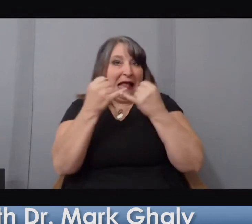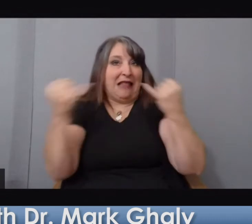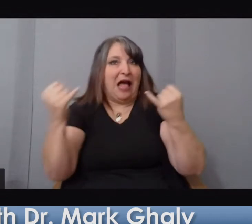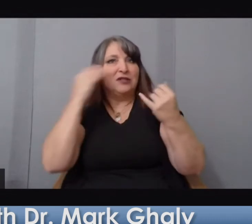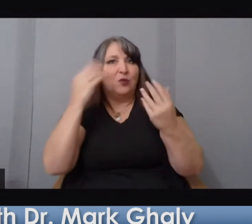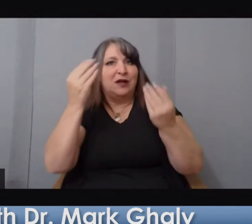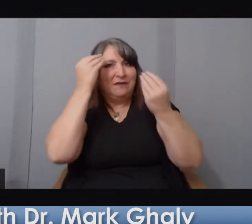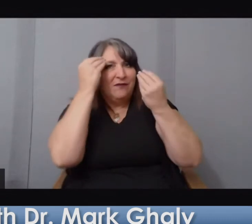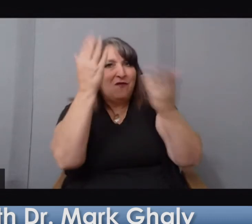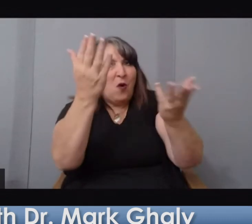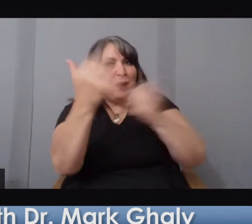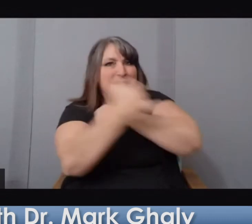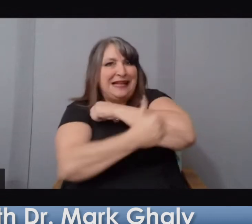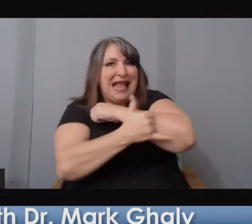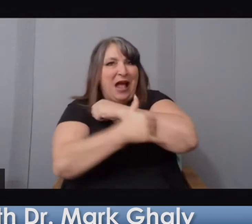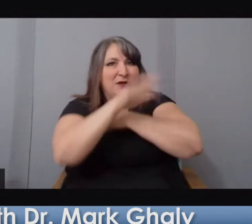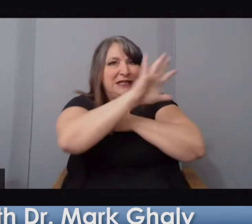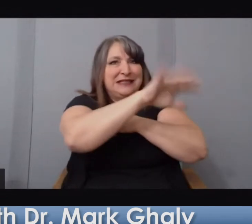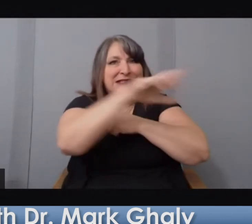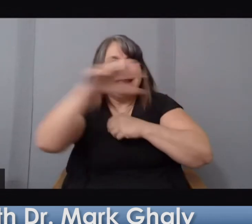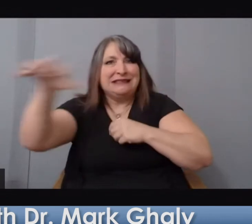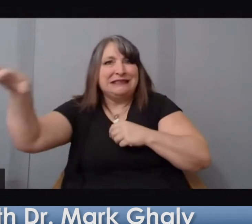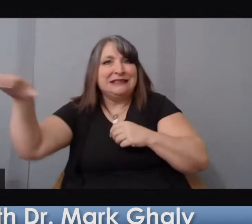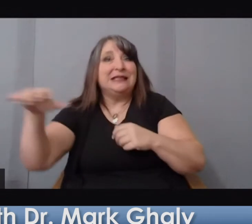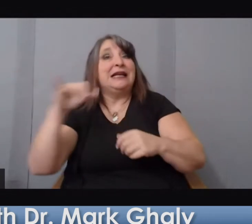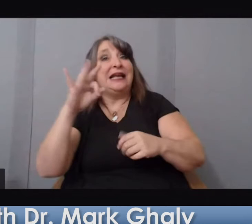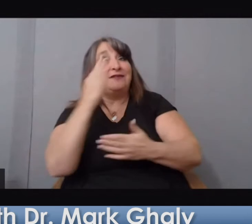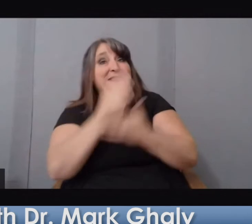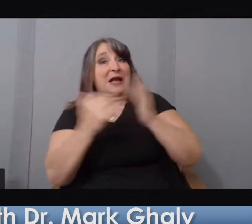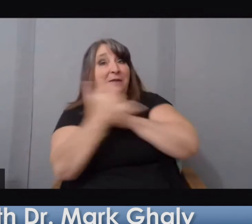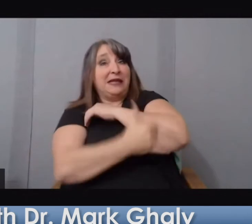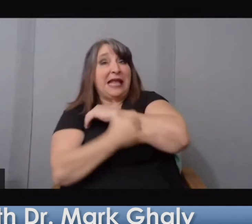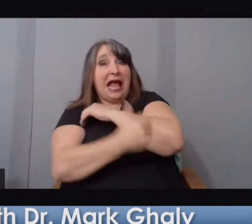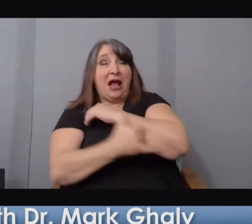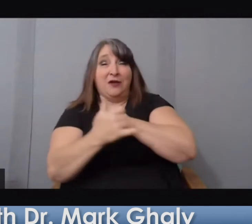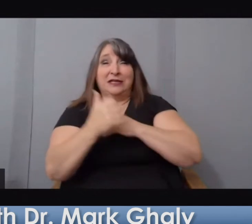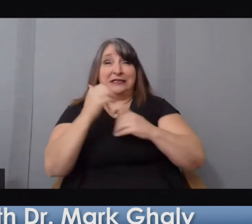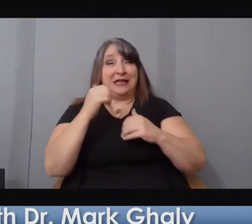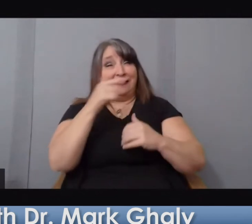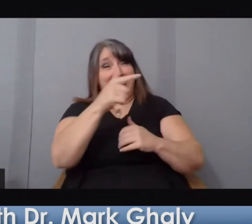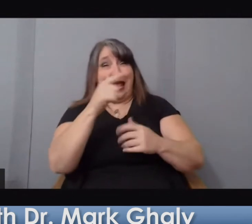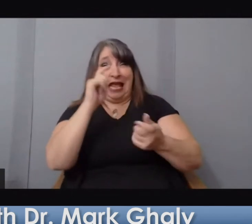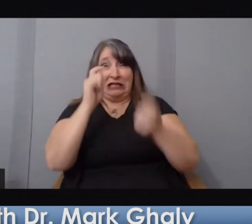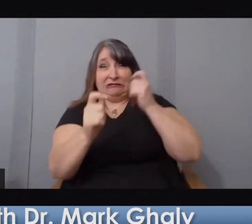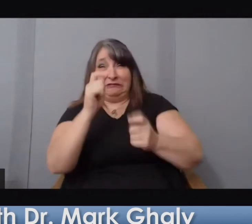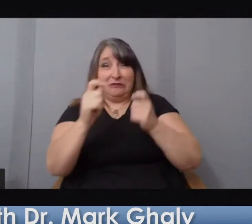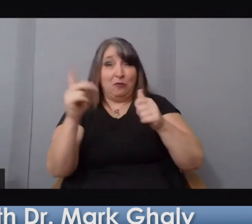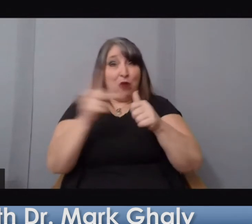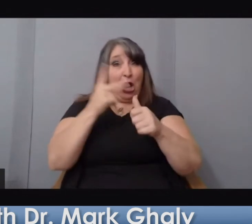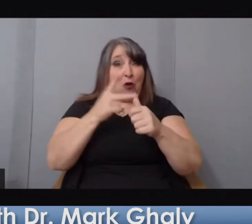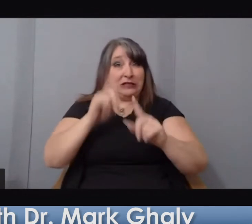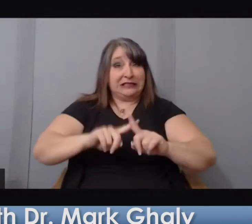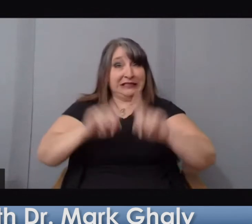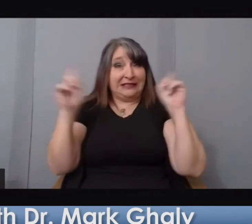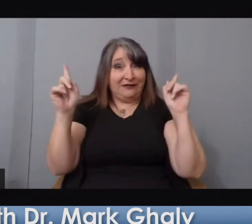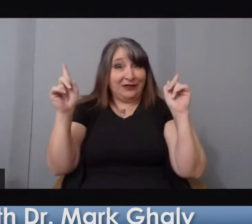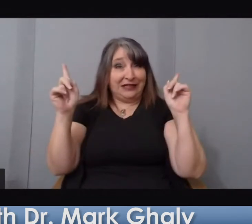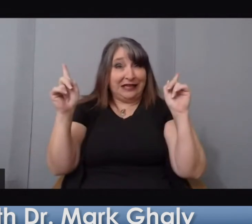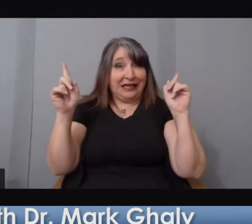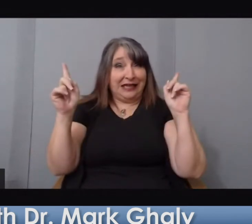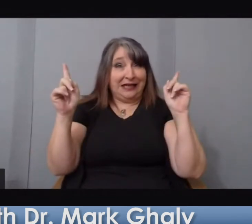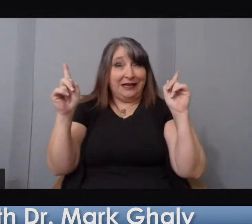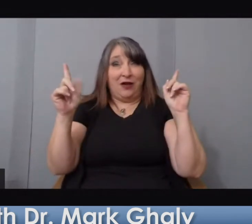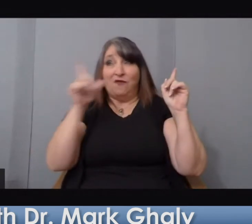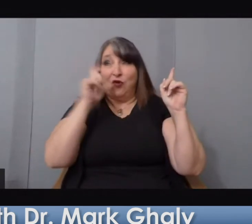If there are counties that decide to prioritize slightly differently, we'll have those conversations as they are